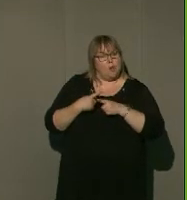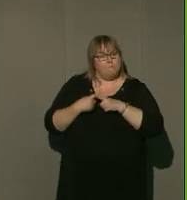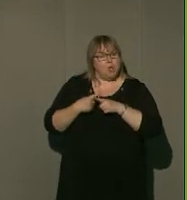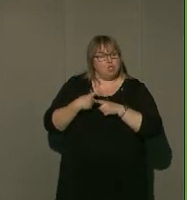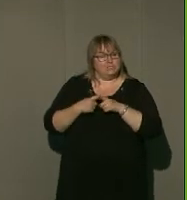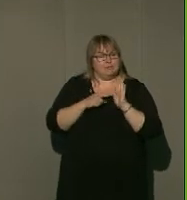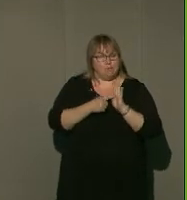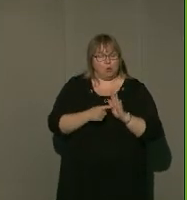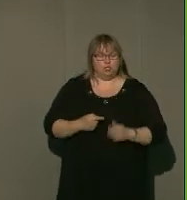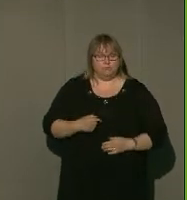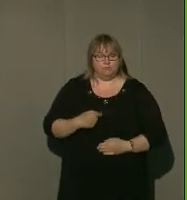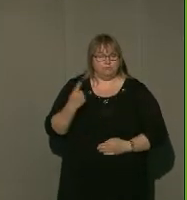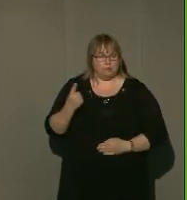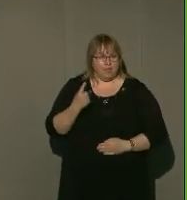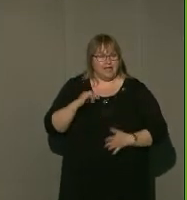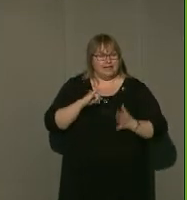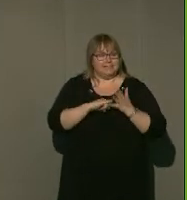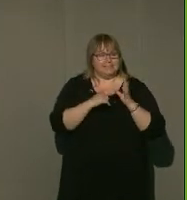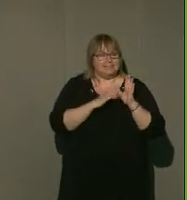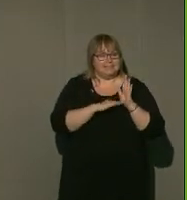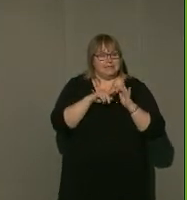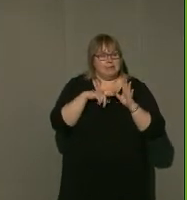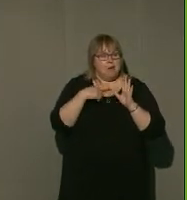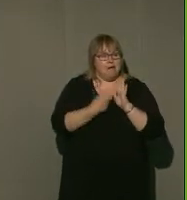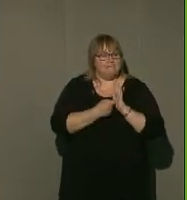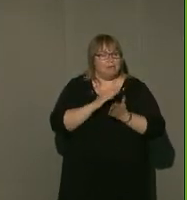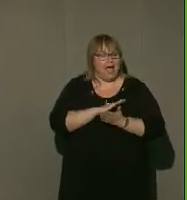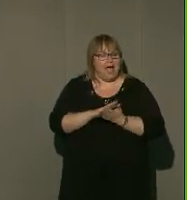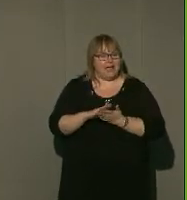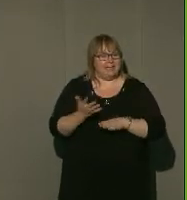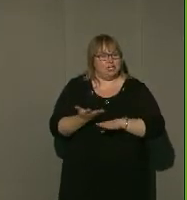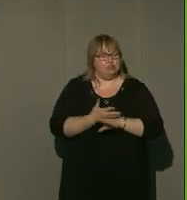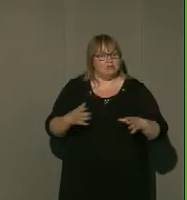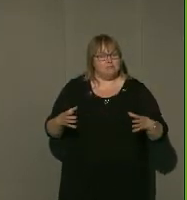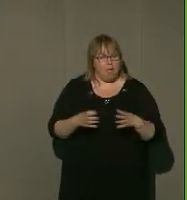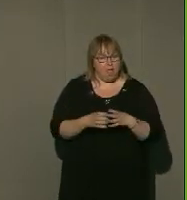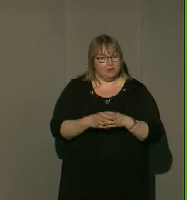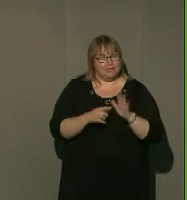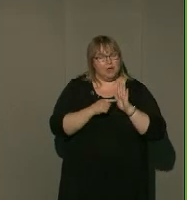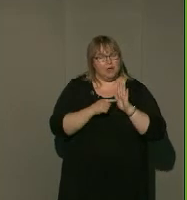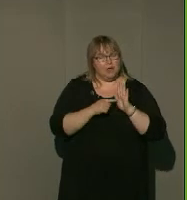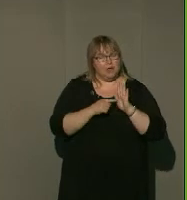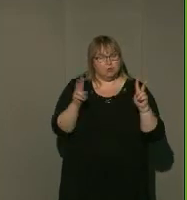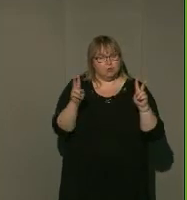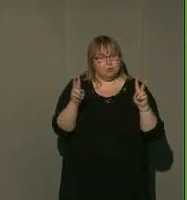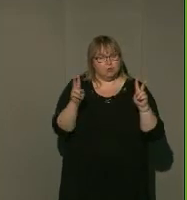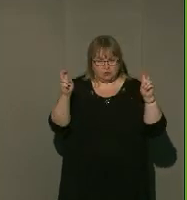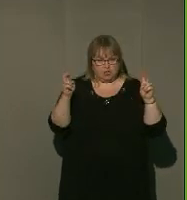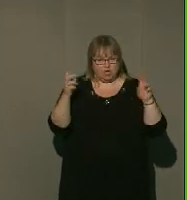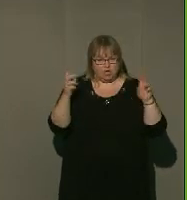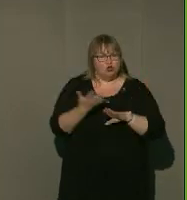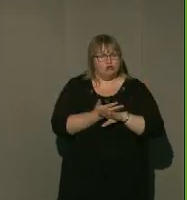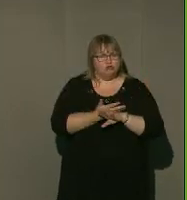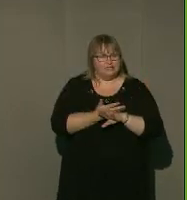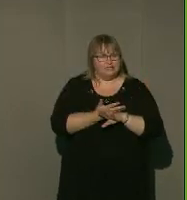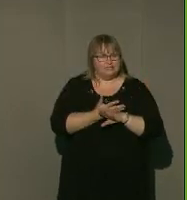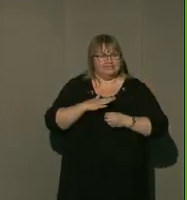Yep. So, I'm Samir Jaraj from Hackney Green Party. So, this motion is entitled Reinstate Dave